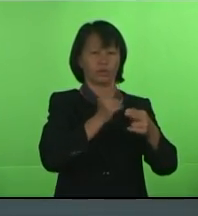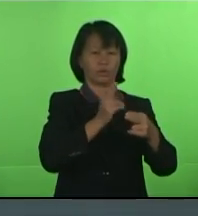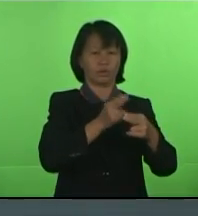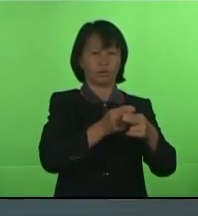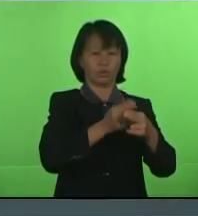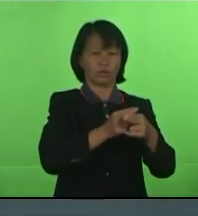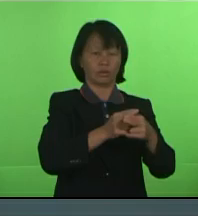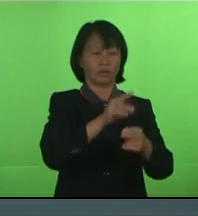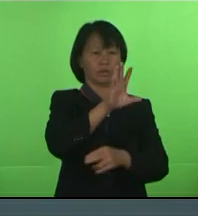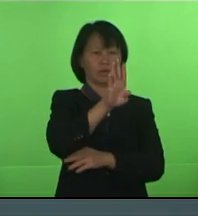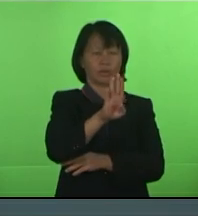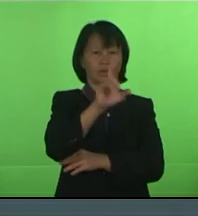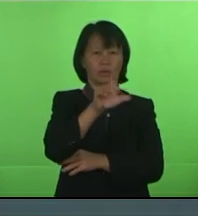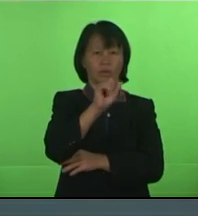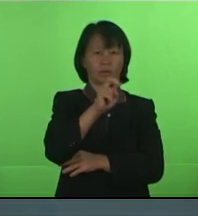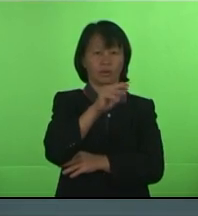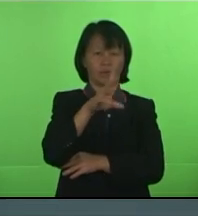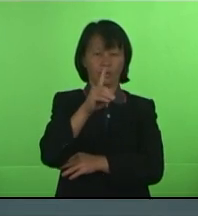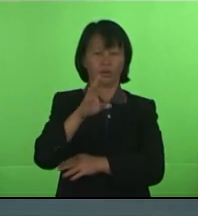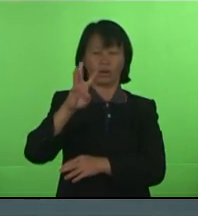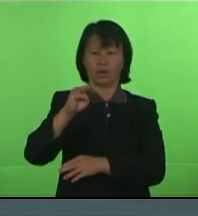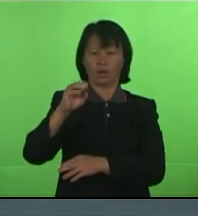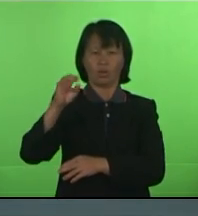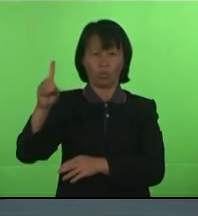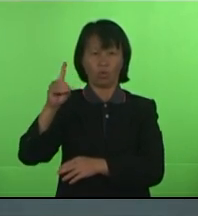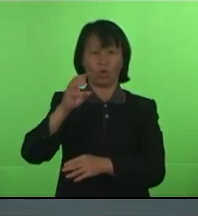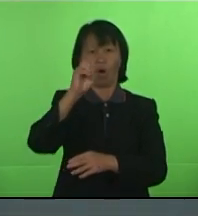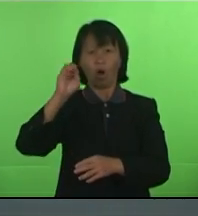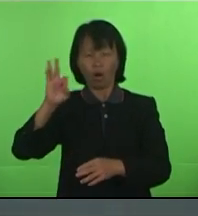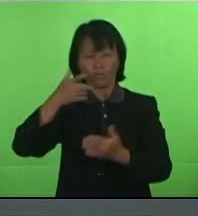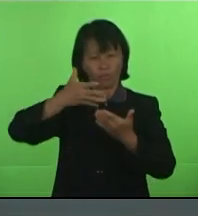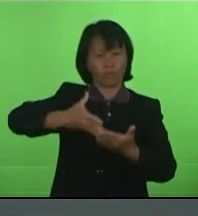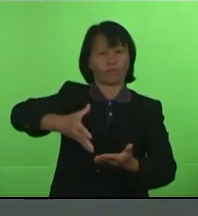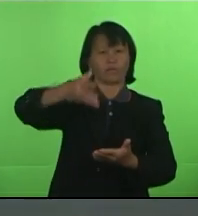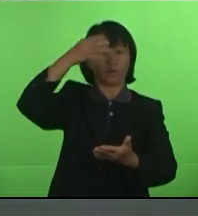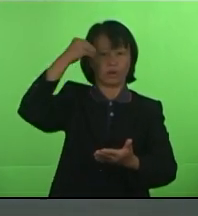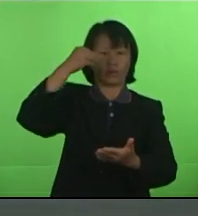the blended mode of learning. That is the approach